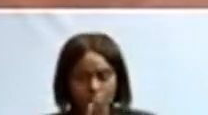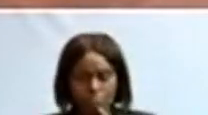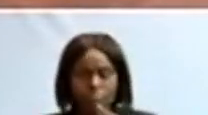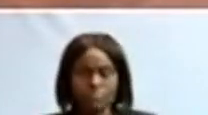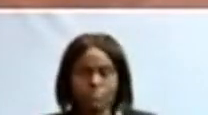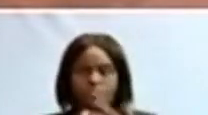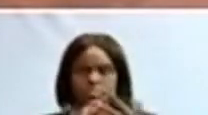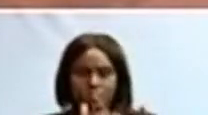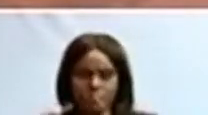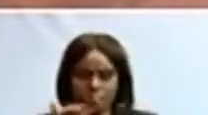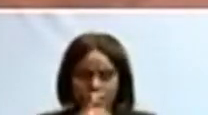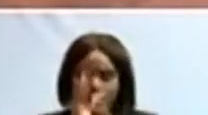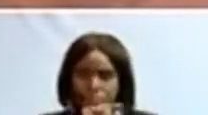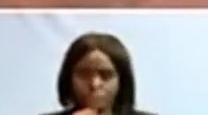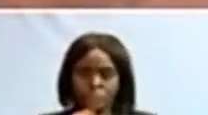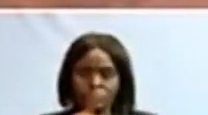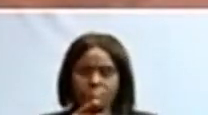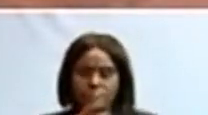since collected